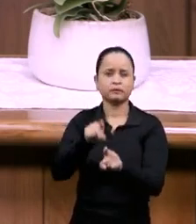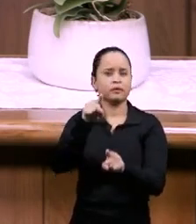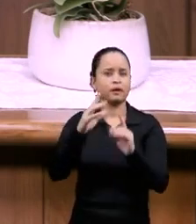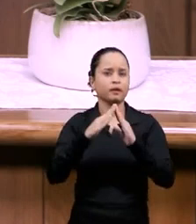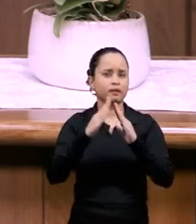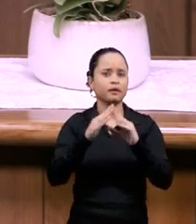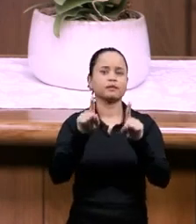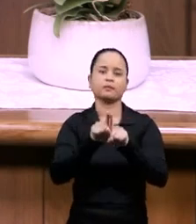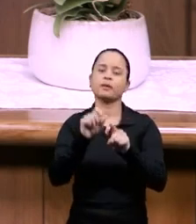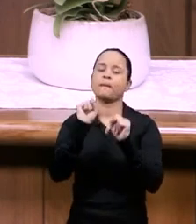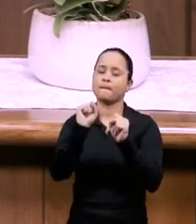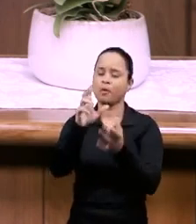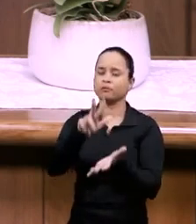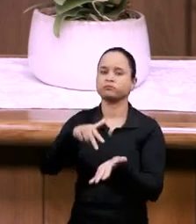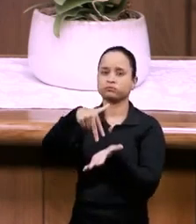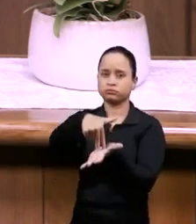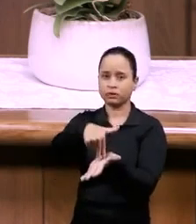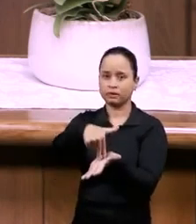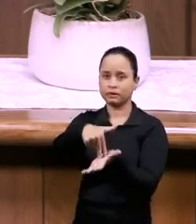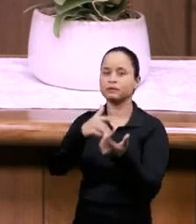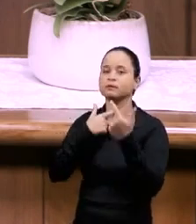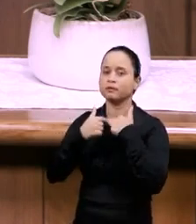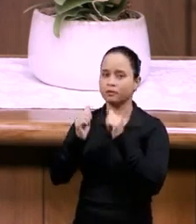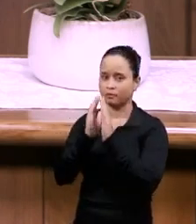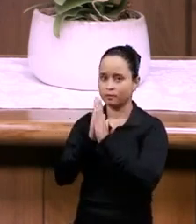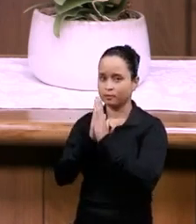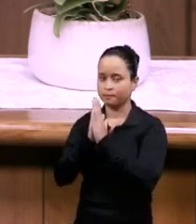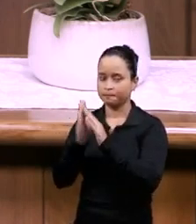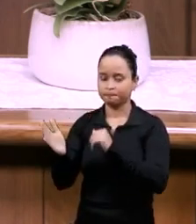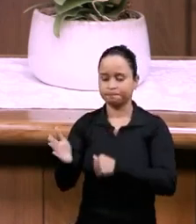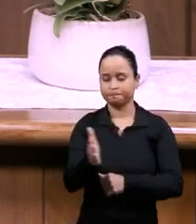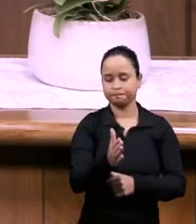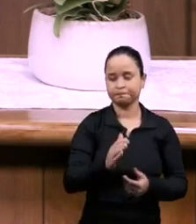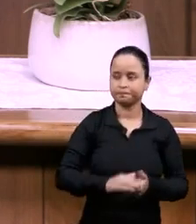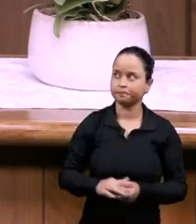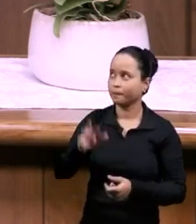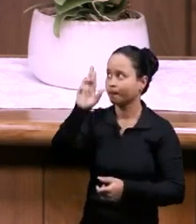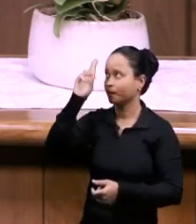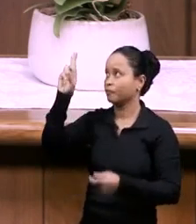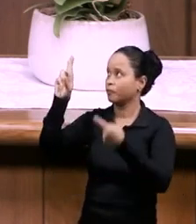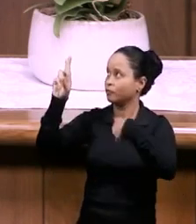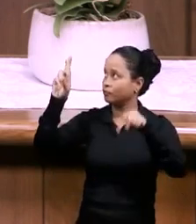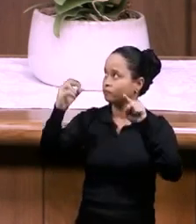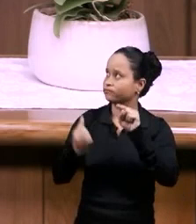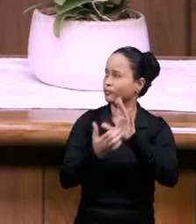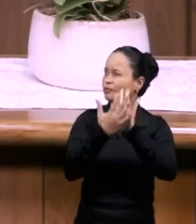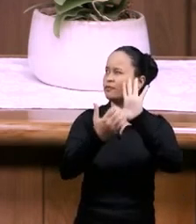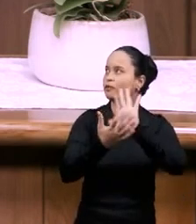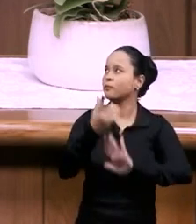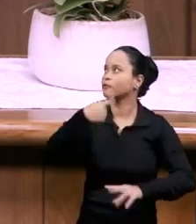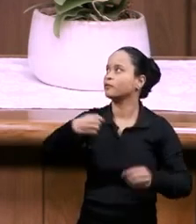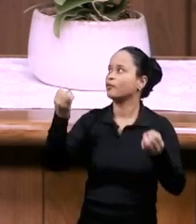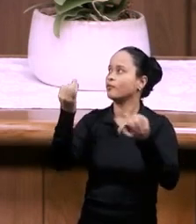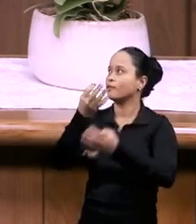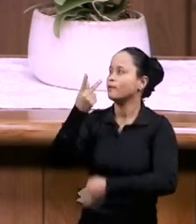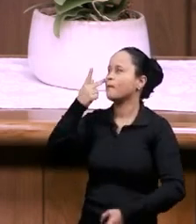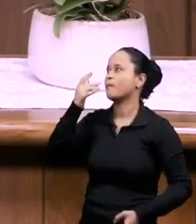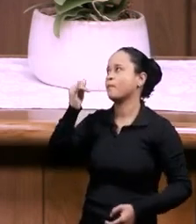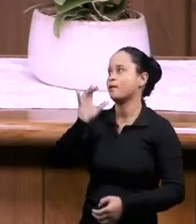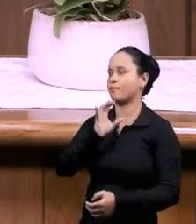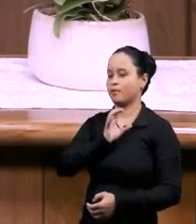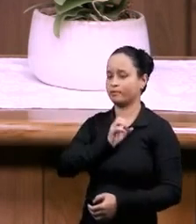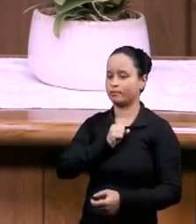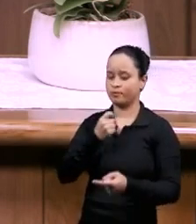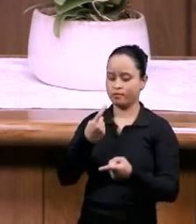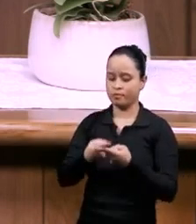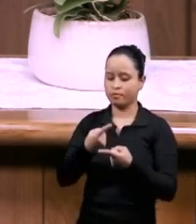well, if you desire to accompany us in this prayer, let's pray to the Lord. Dear Lord, we praise you. We glorify you, Father, for the